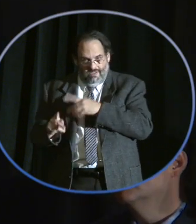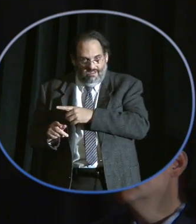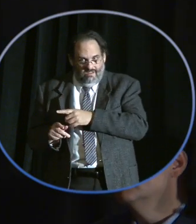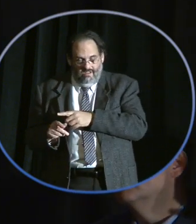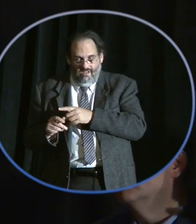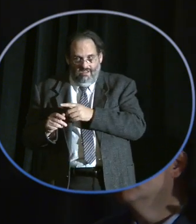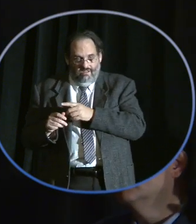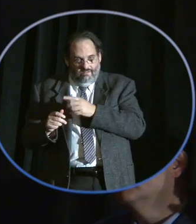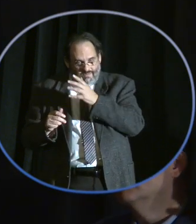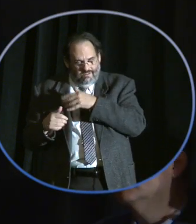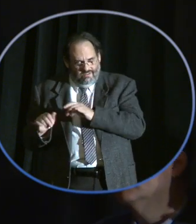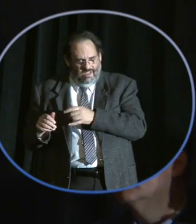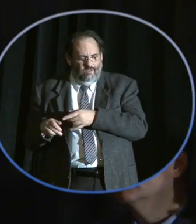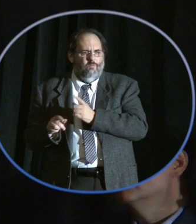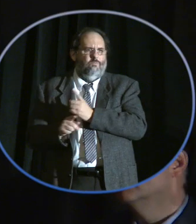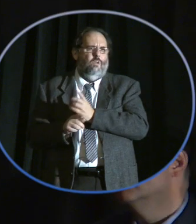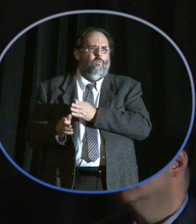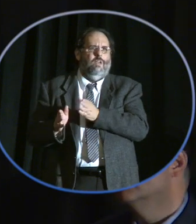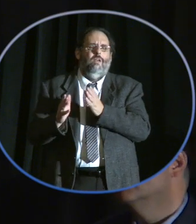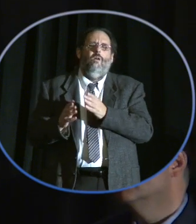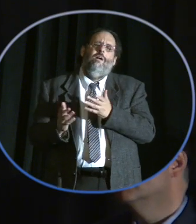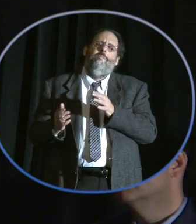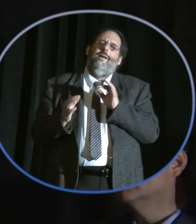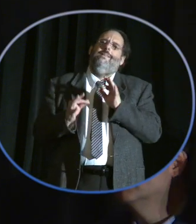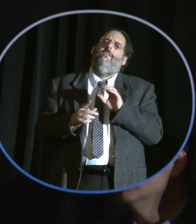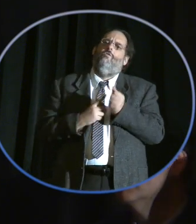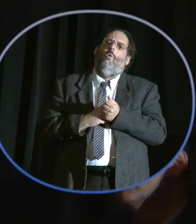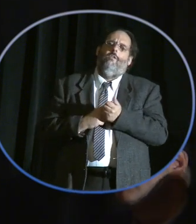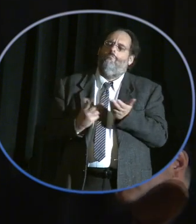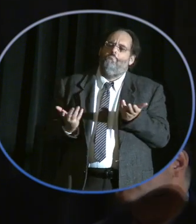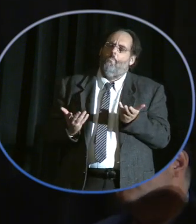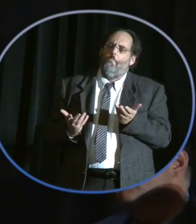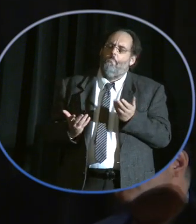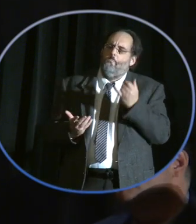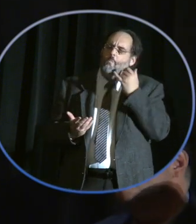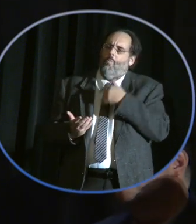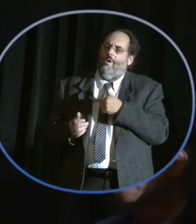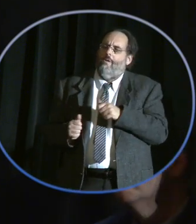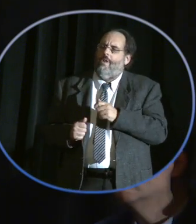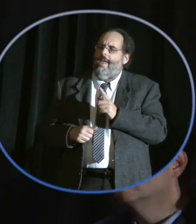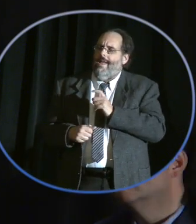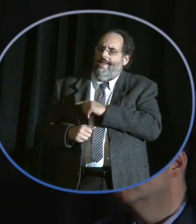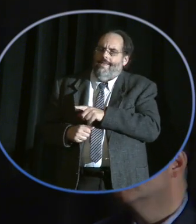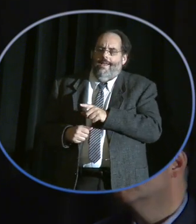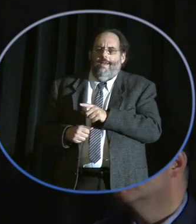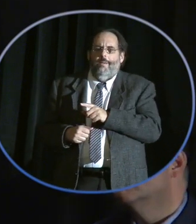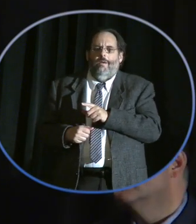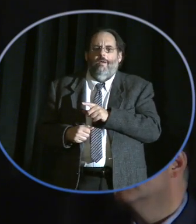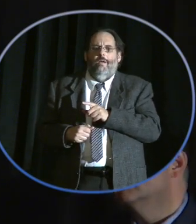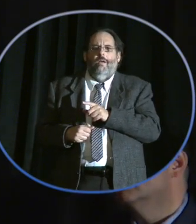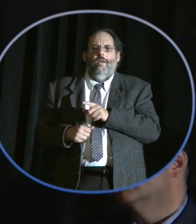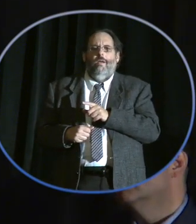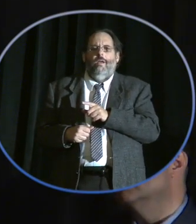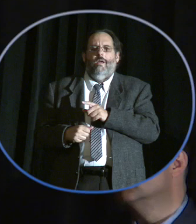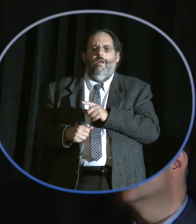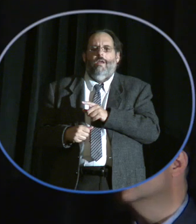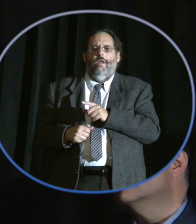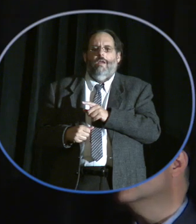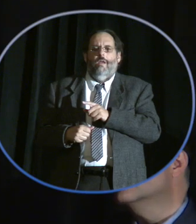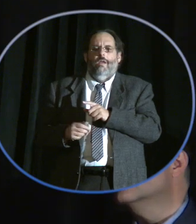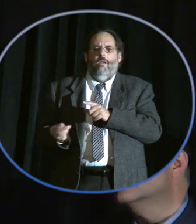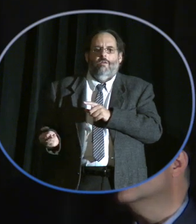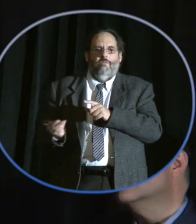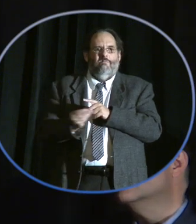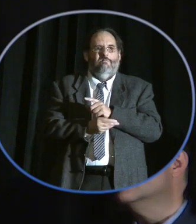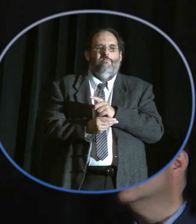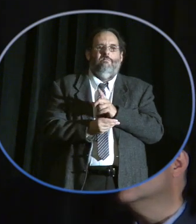to try to stay right. What would be the ideal situation if we could pass them off to Dr.